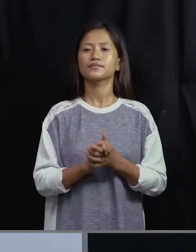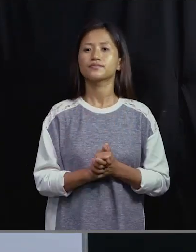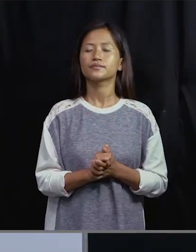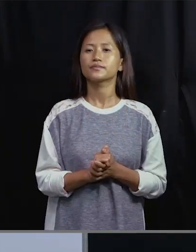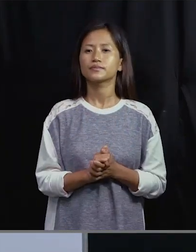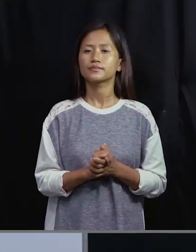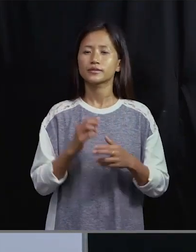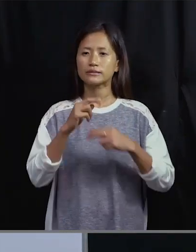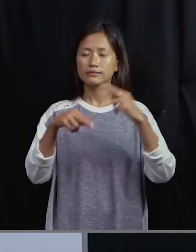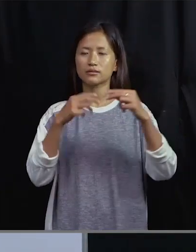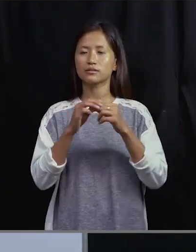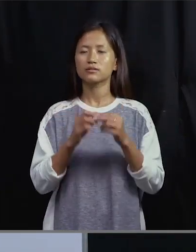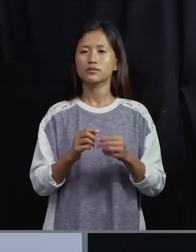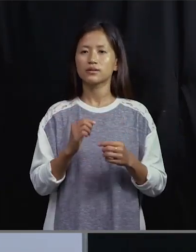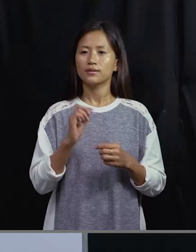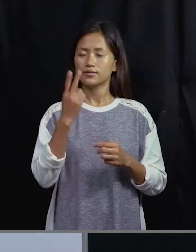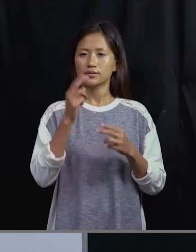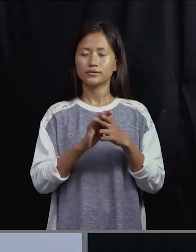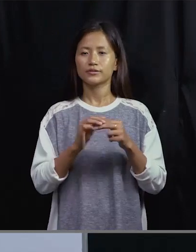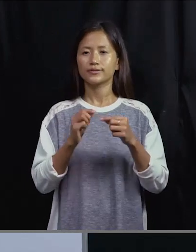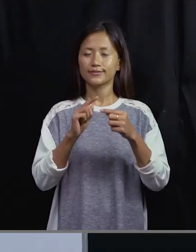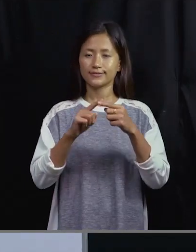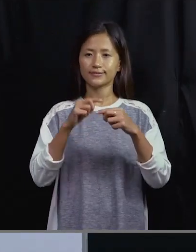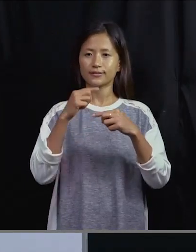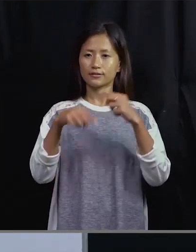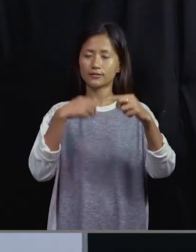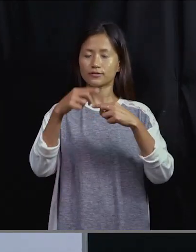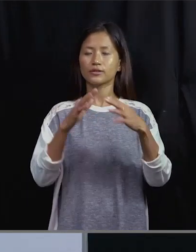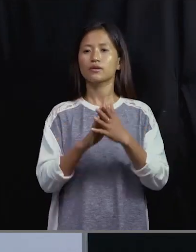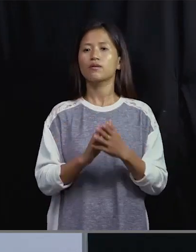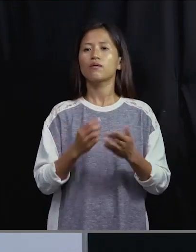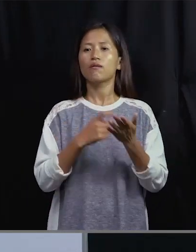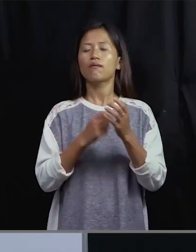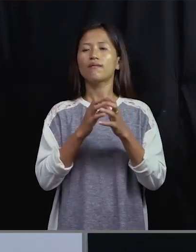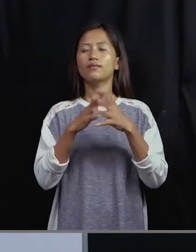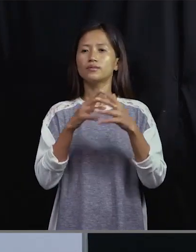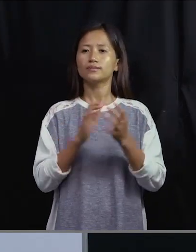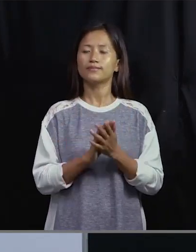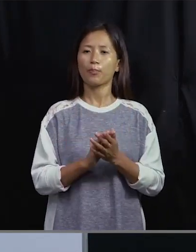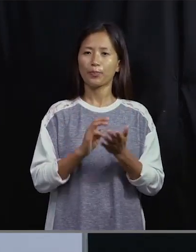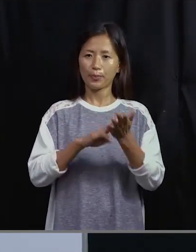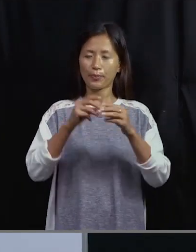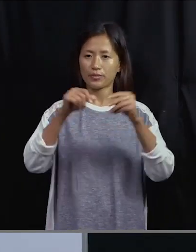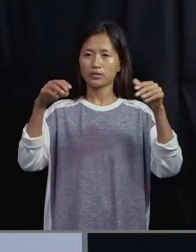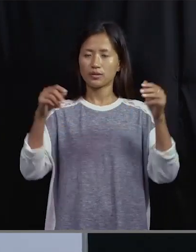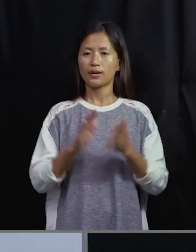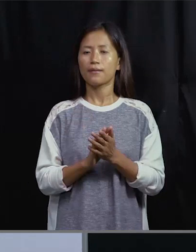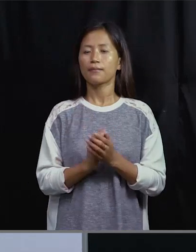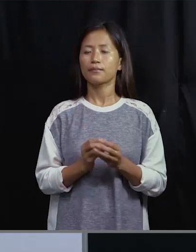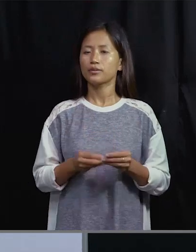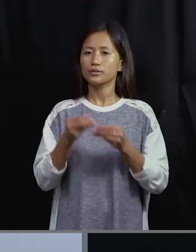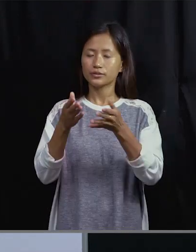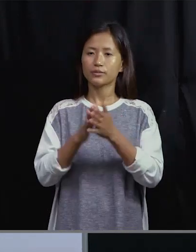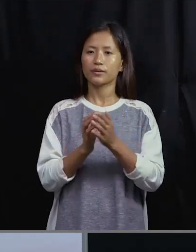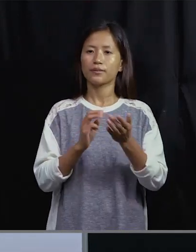are secondary industry? Secondary industry refers to those industries where raw materials produced by the primary industry, okay,